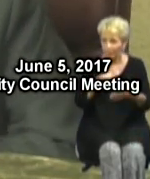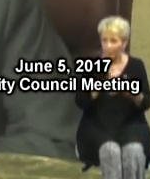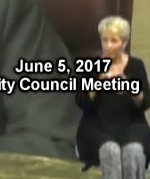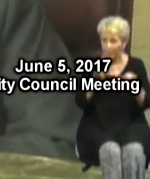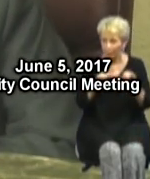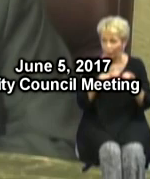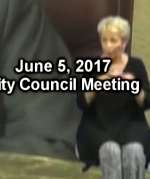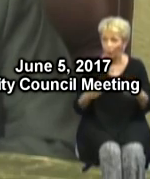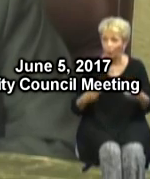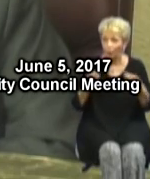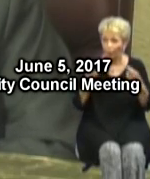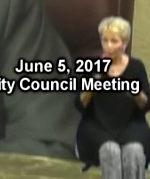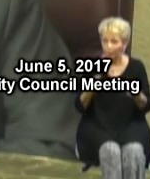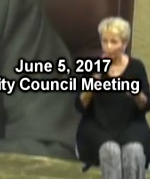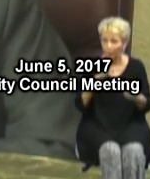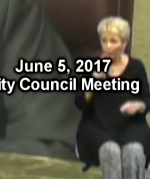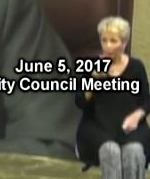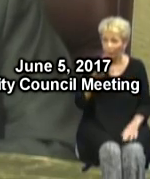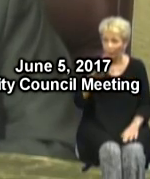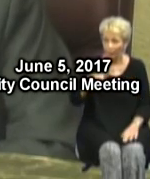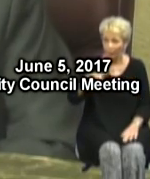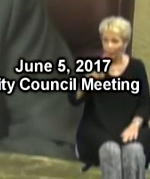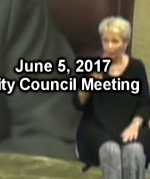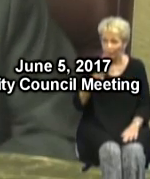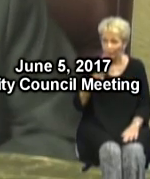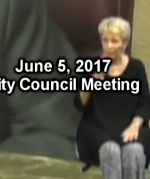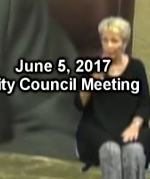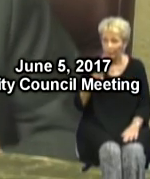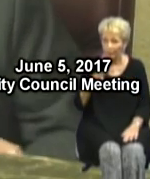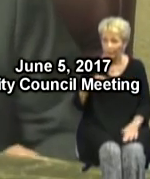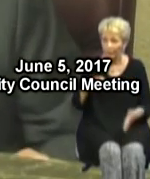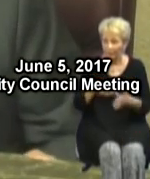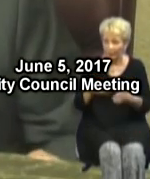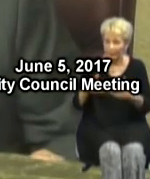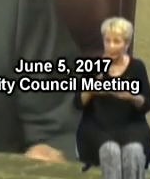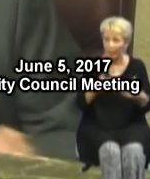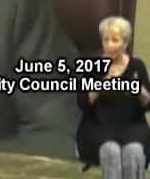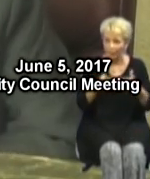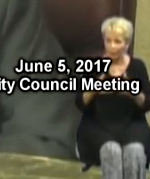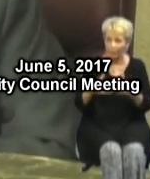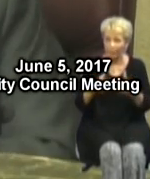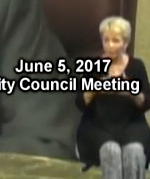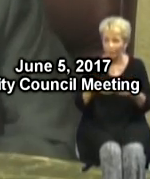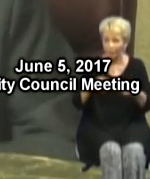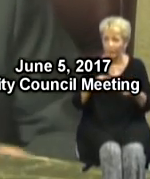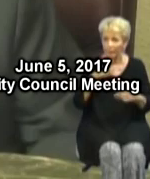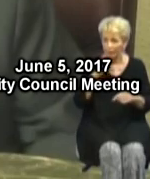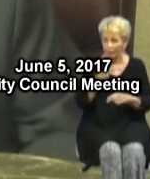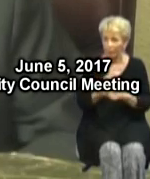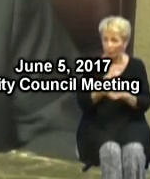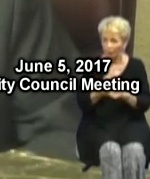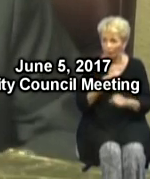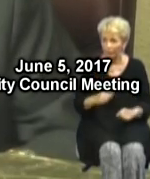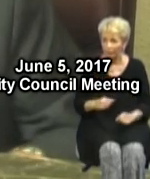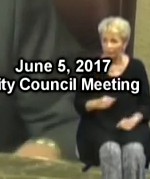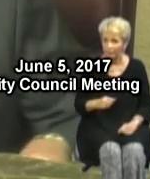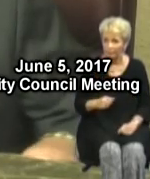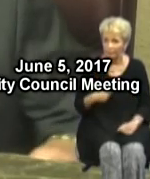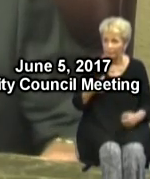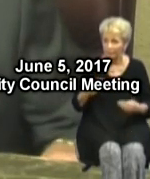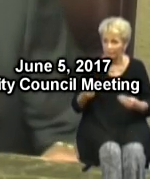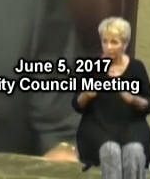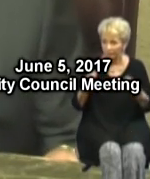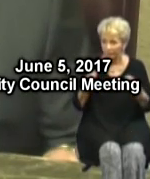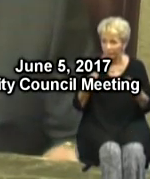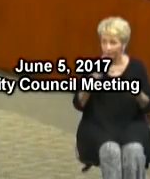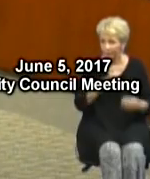engineering recommended that a 25-mile-an-hour speed limit in this neighborhood would, again, be appropriate. It's a motion of the will of